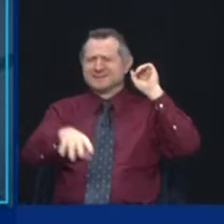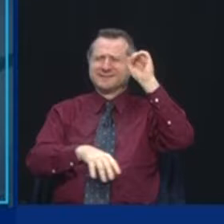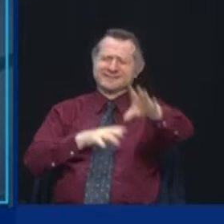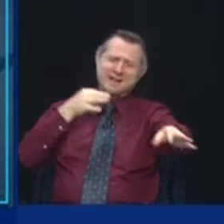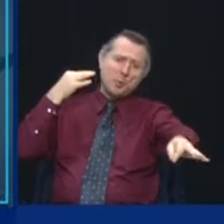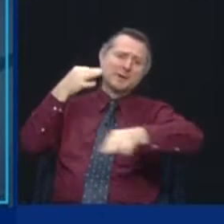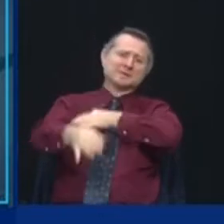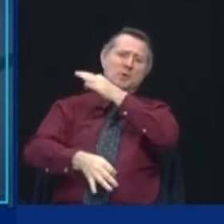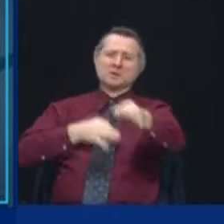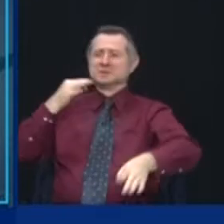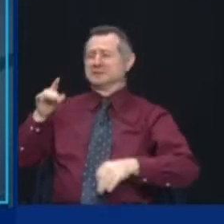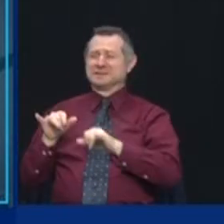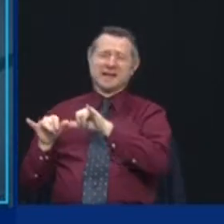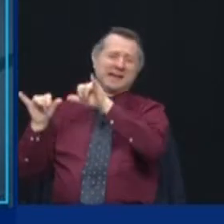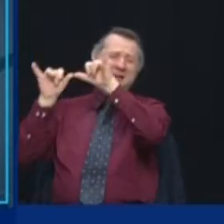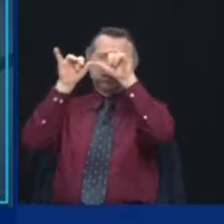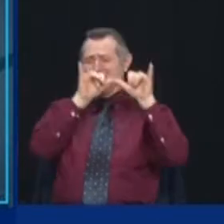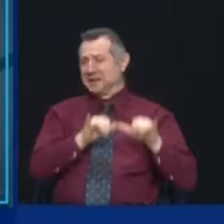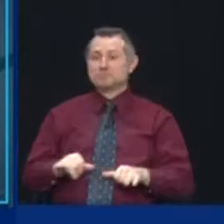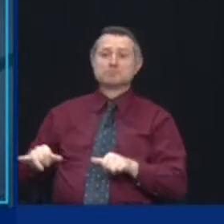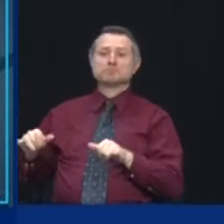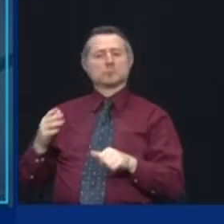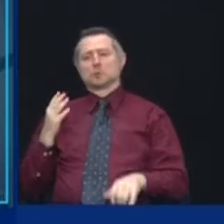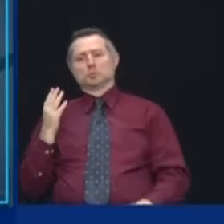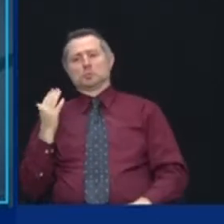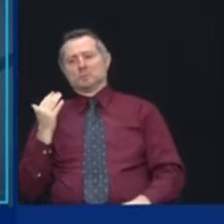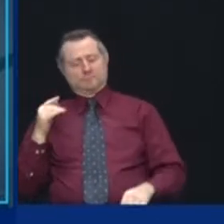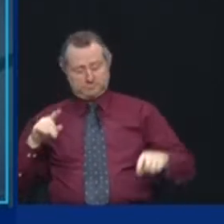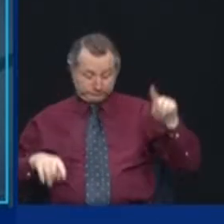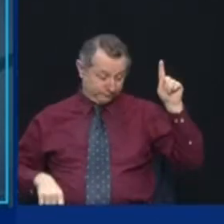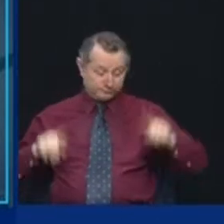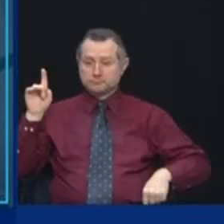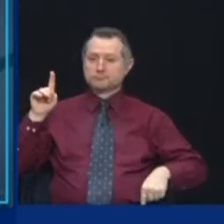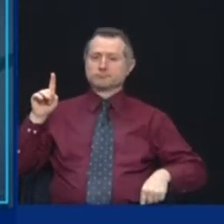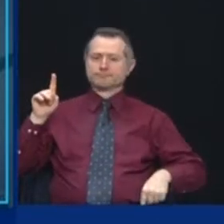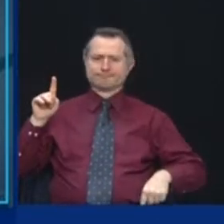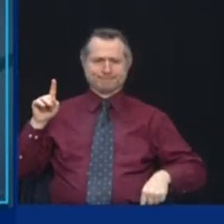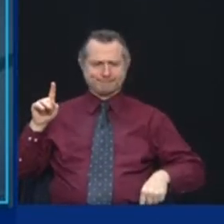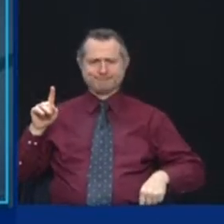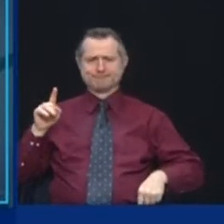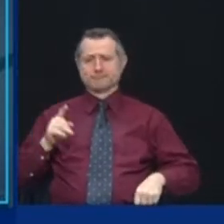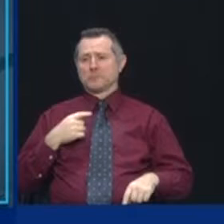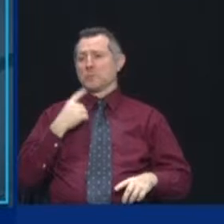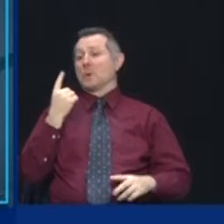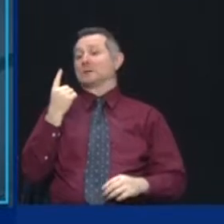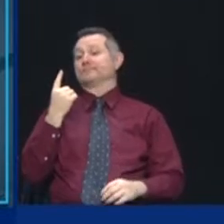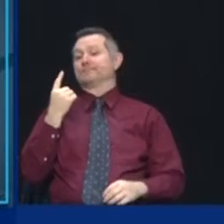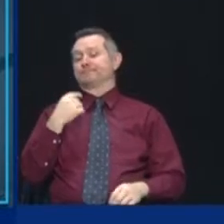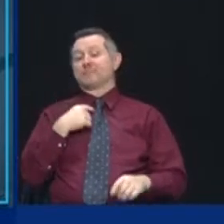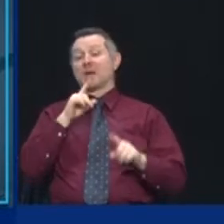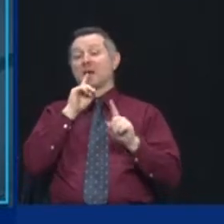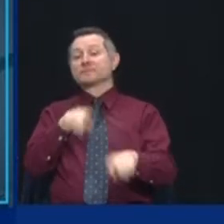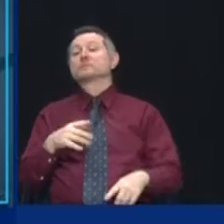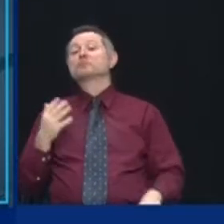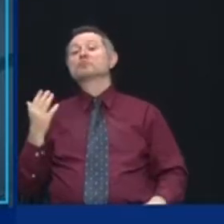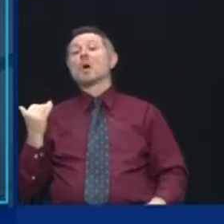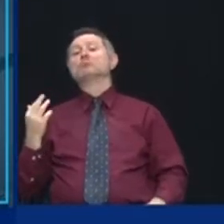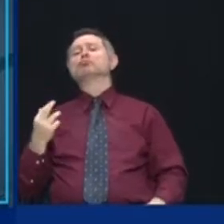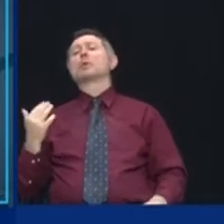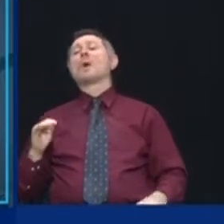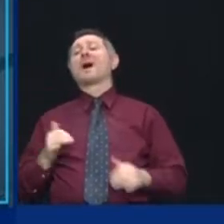a variance in the positivity rate across the state? There's only one answer. Because it is